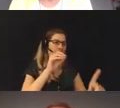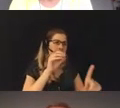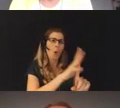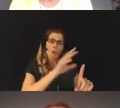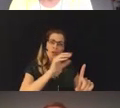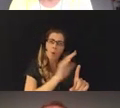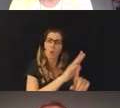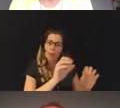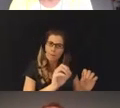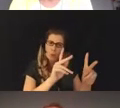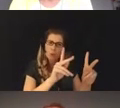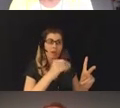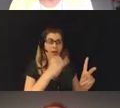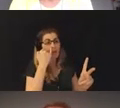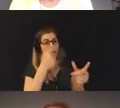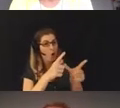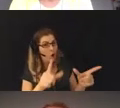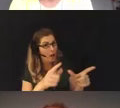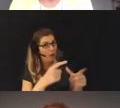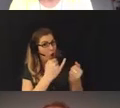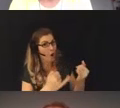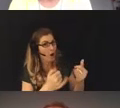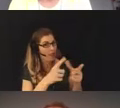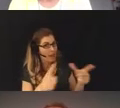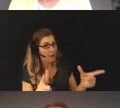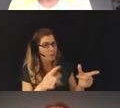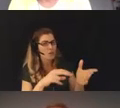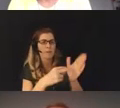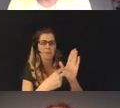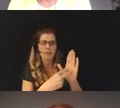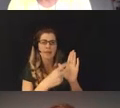expression. And if this is a language, then we have to value students deeply